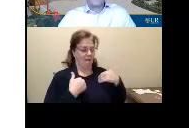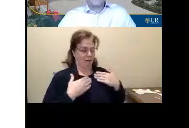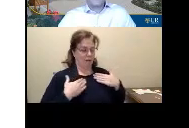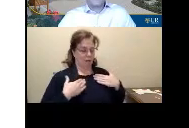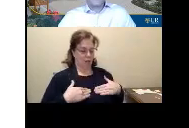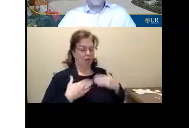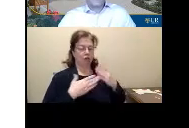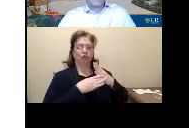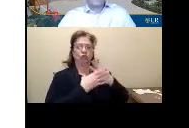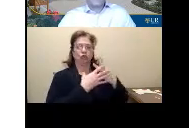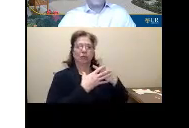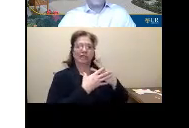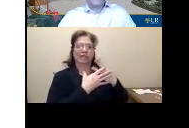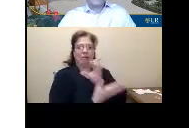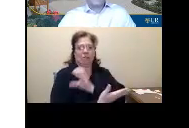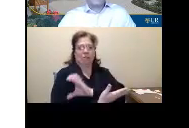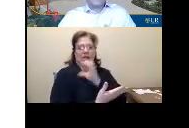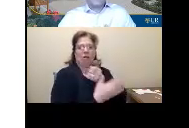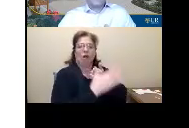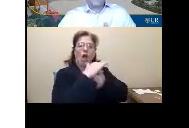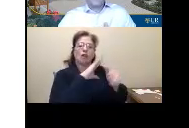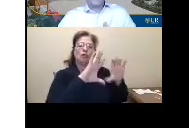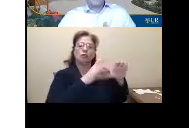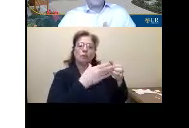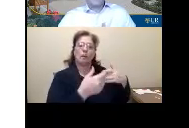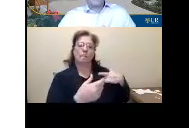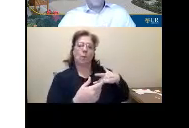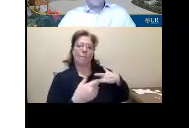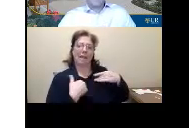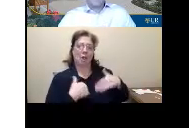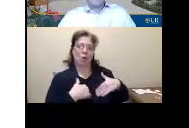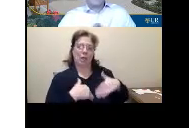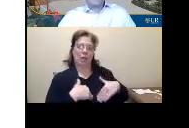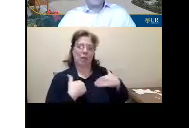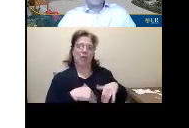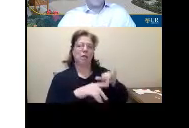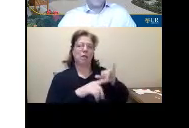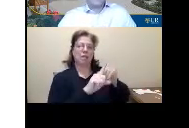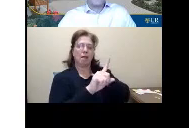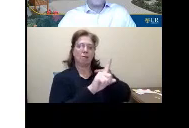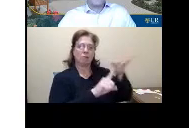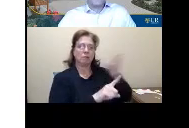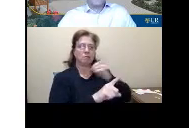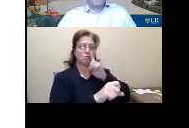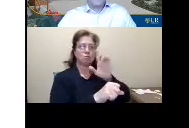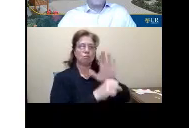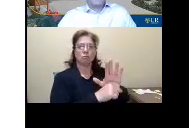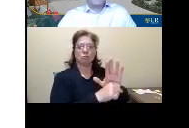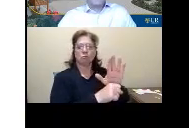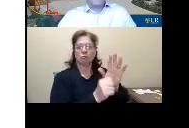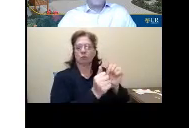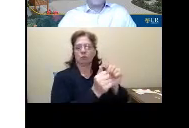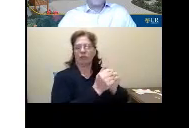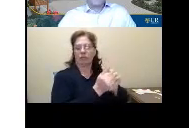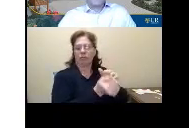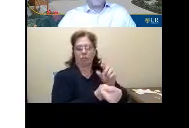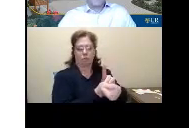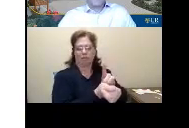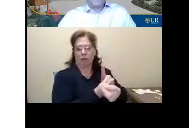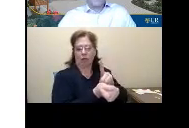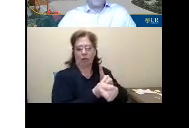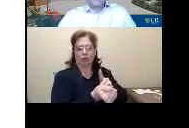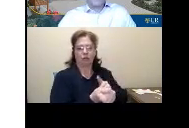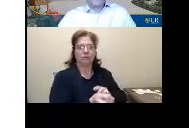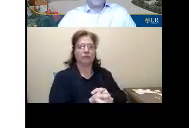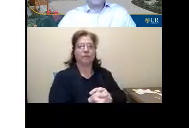pulmonary department, and it is staffed by dedicated providers. And simply placing a referral